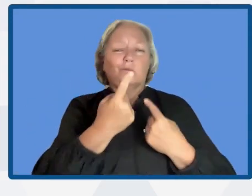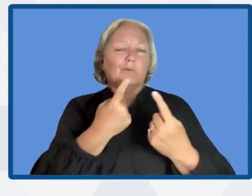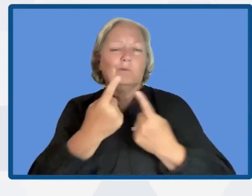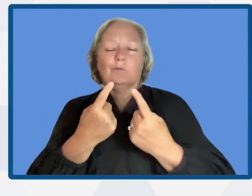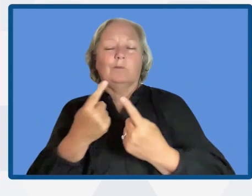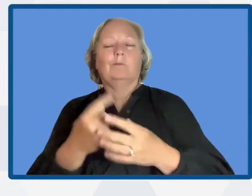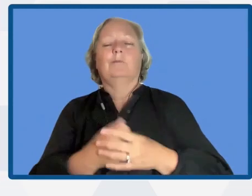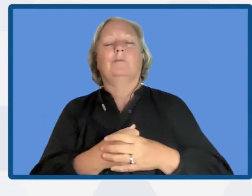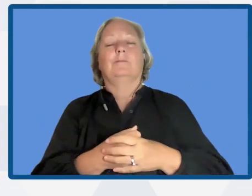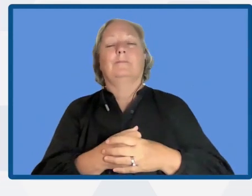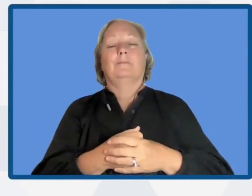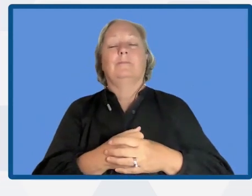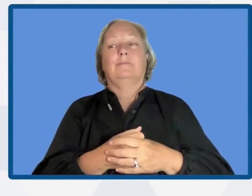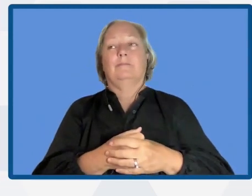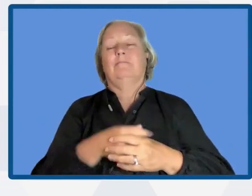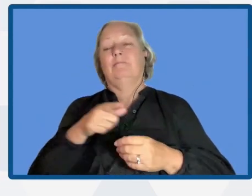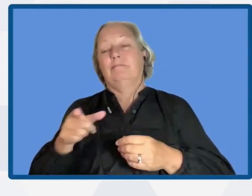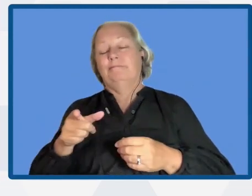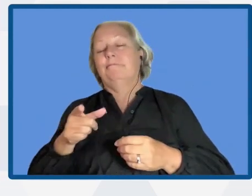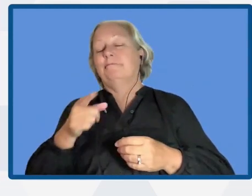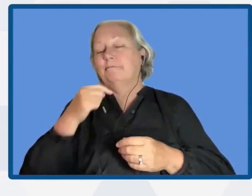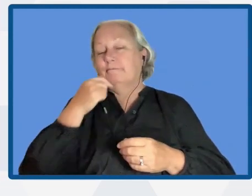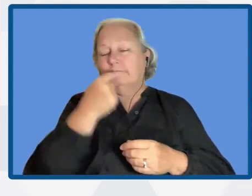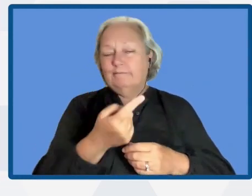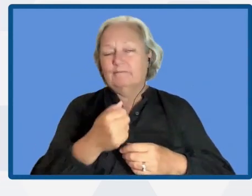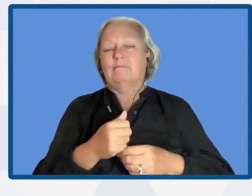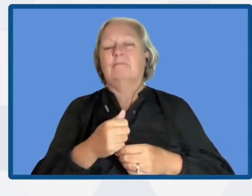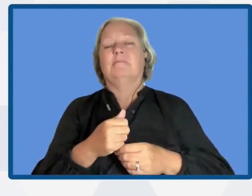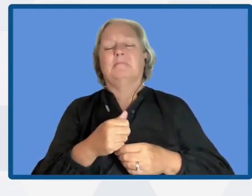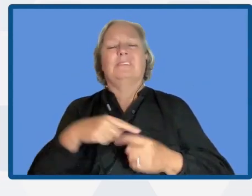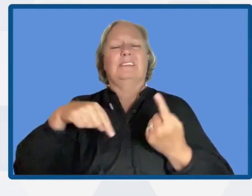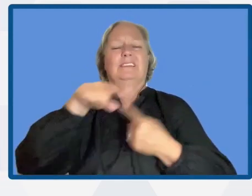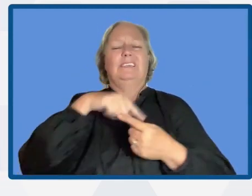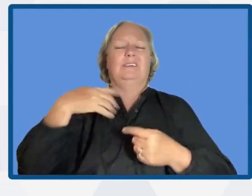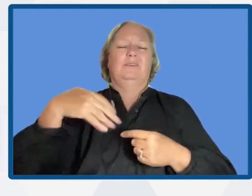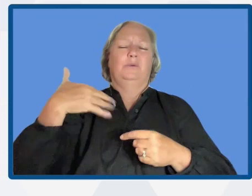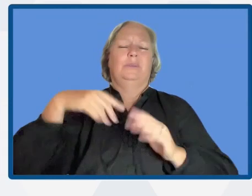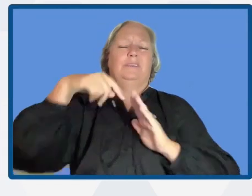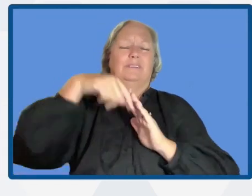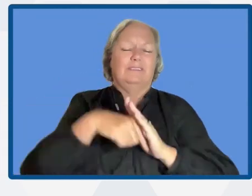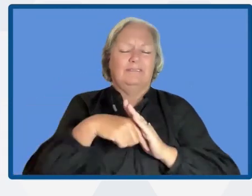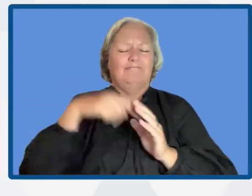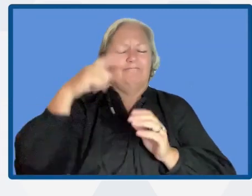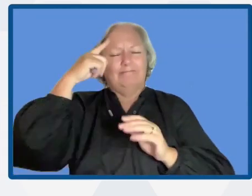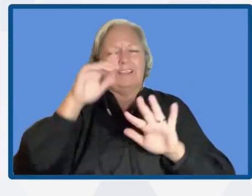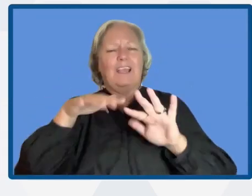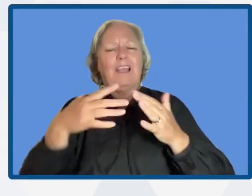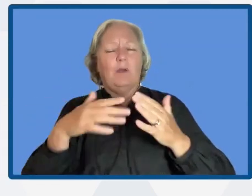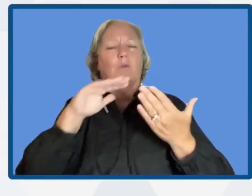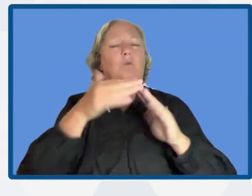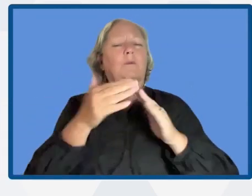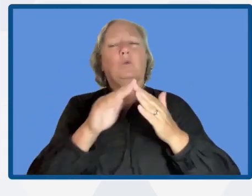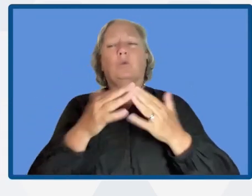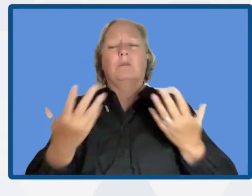basically said, all these things are very complex. How do we bring communities together